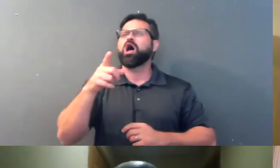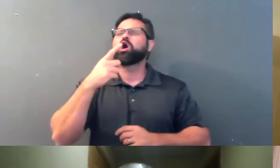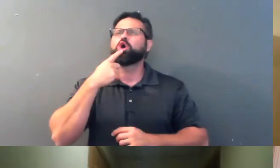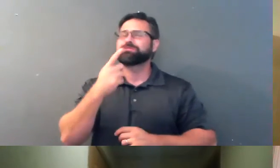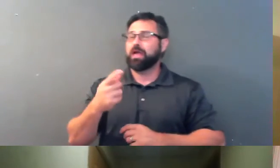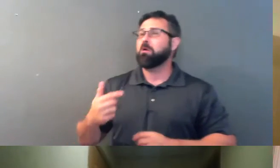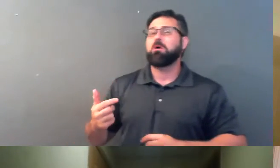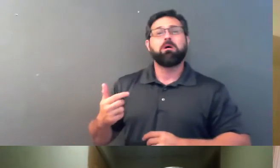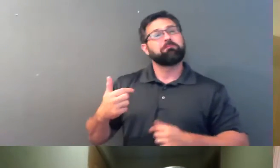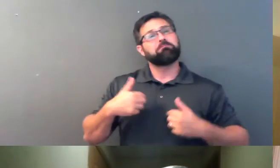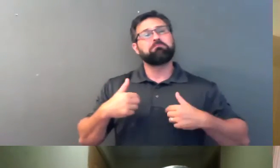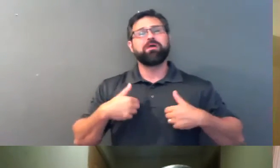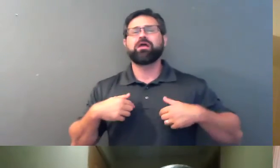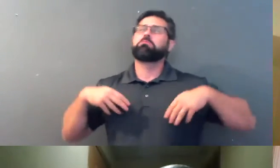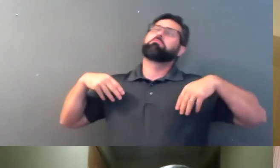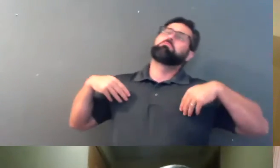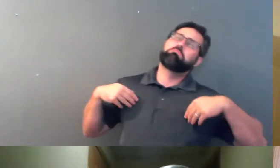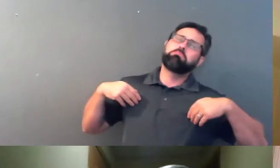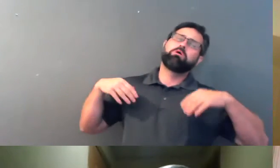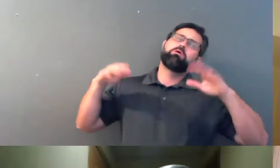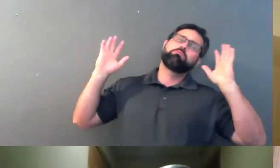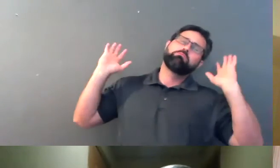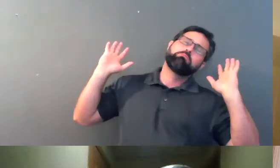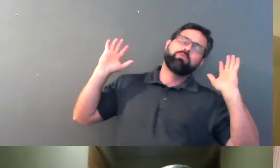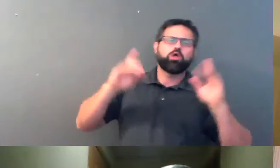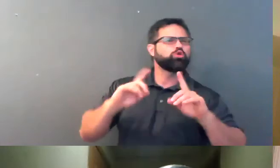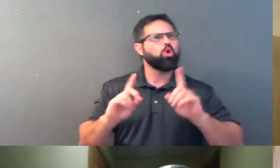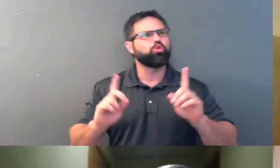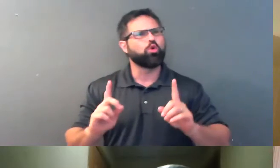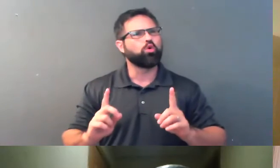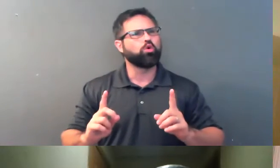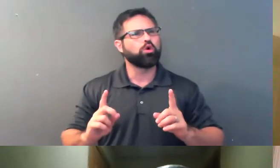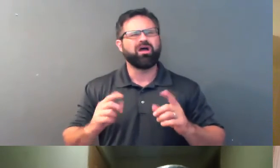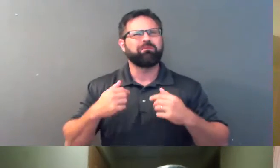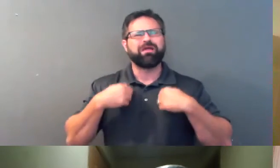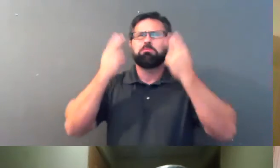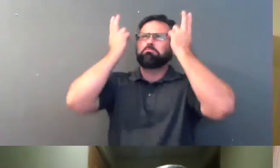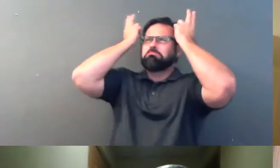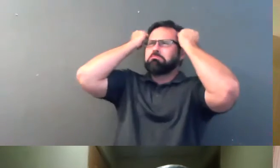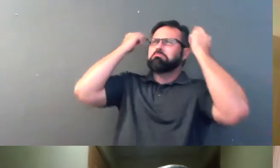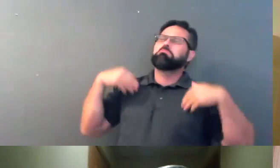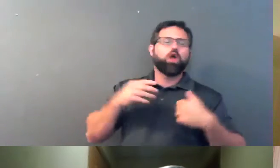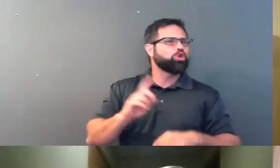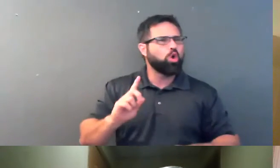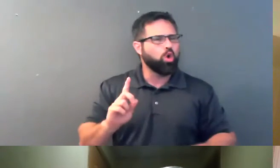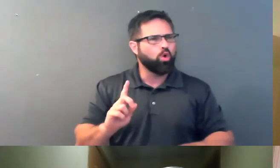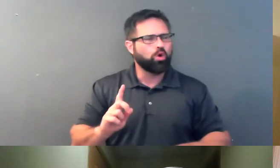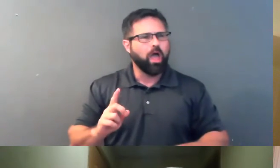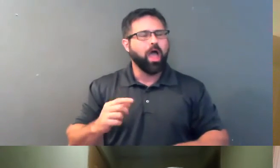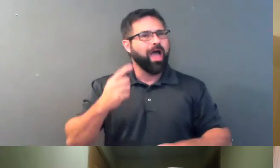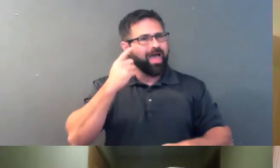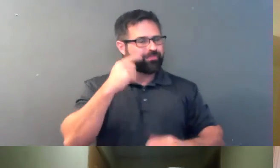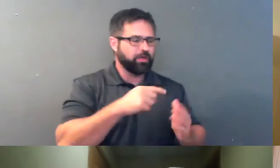climate change. I see it more in terms of a test case for how Article 4.3